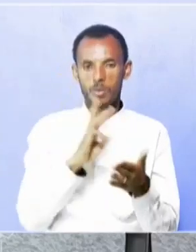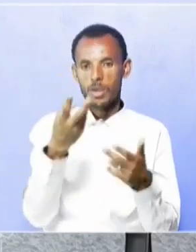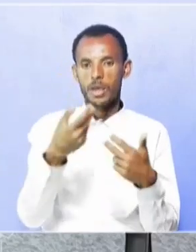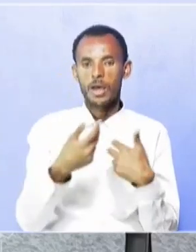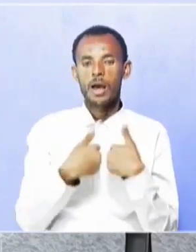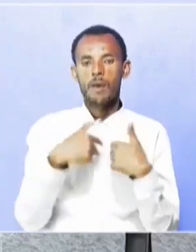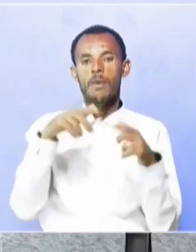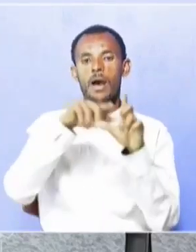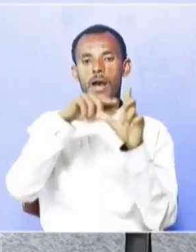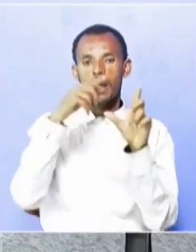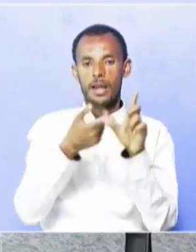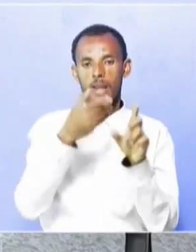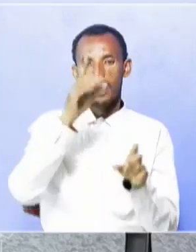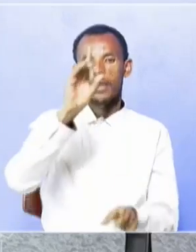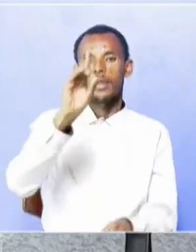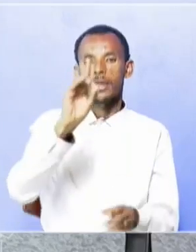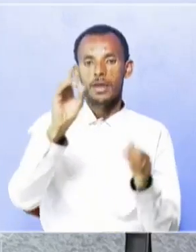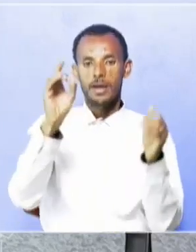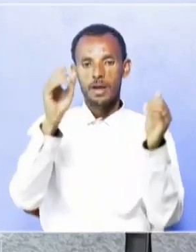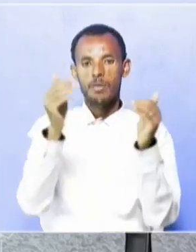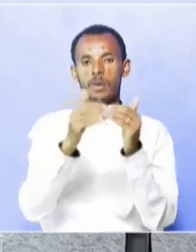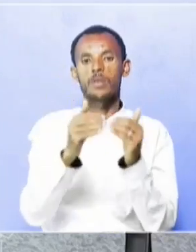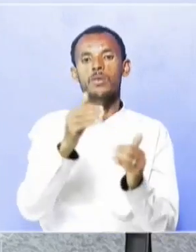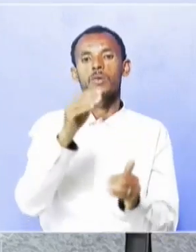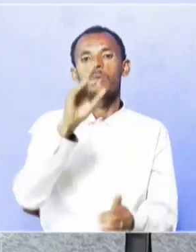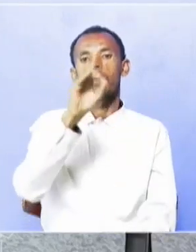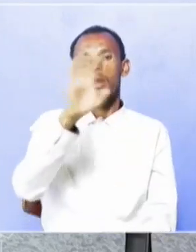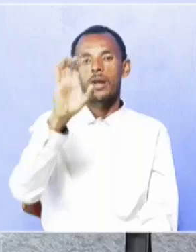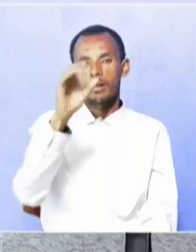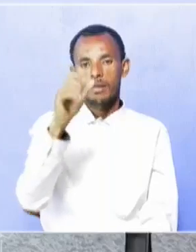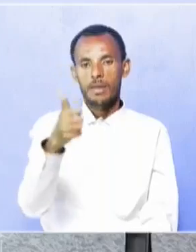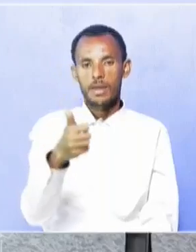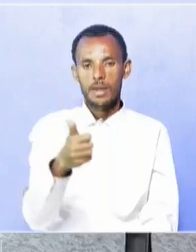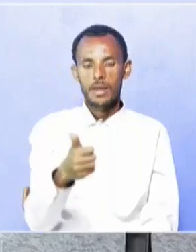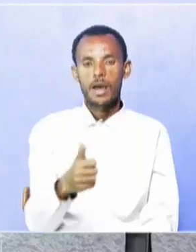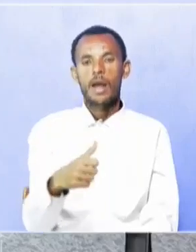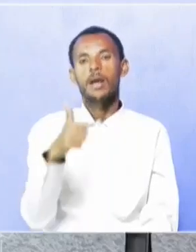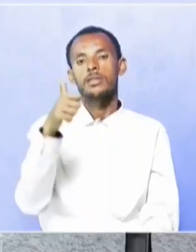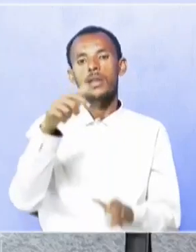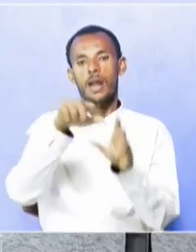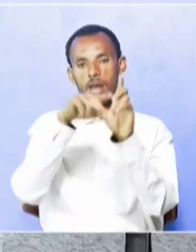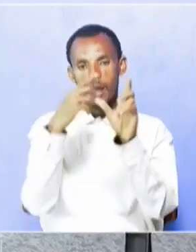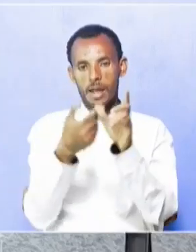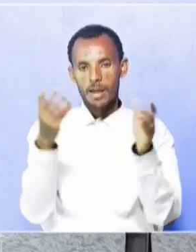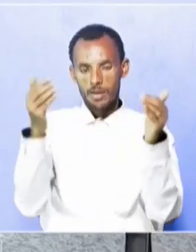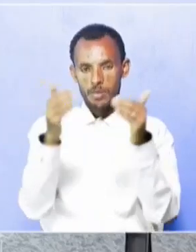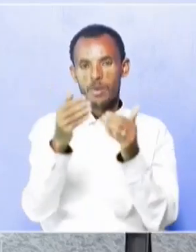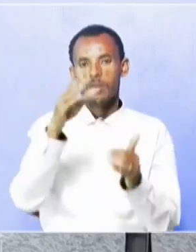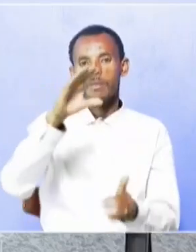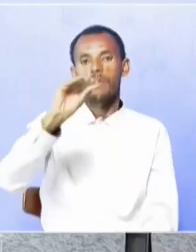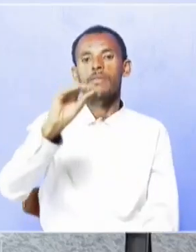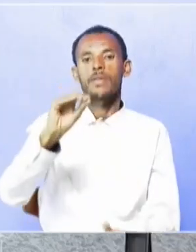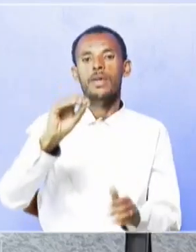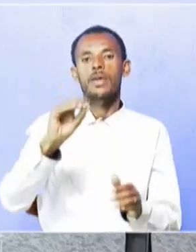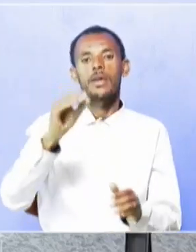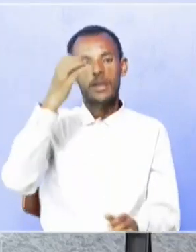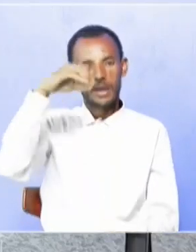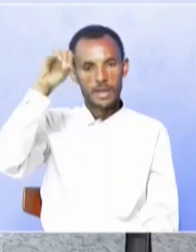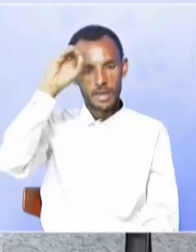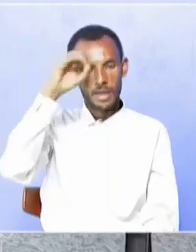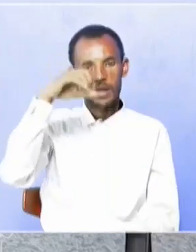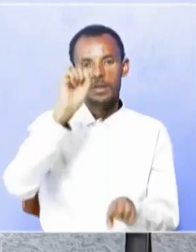angle B, which is 110, and another angle which is 50 degree.